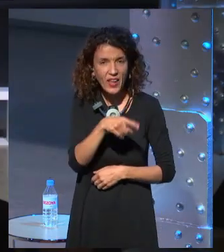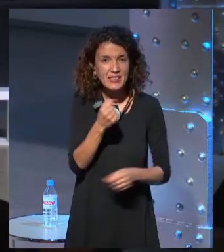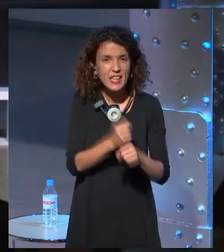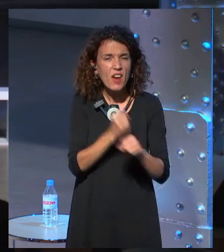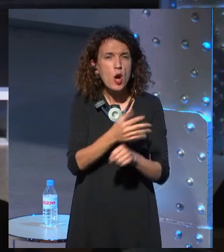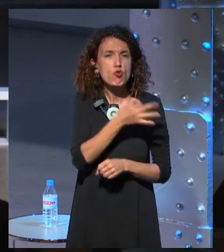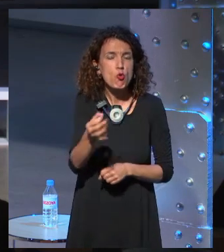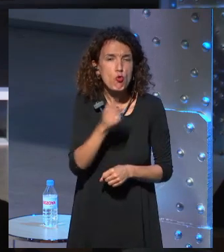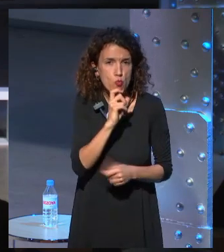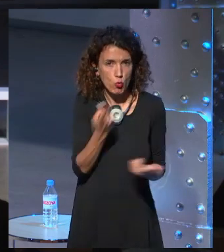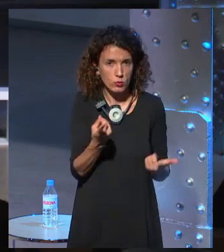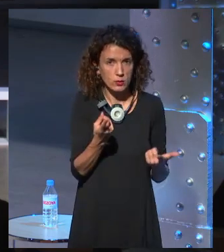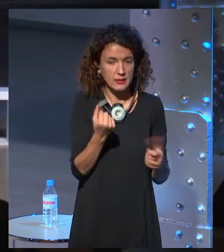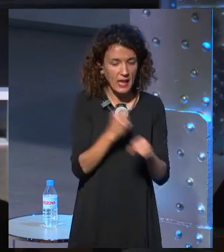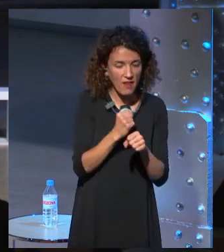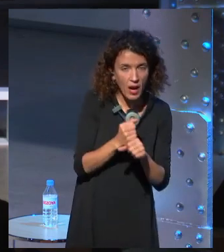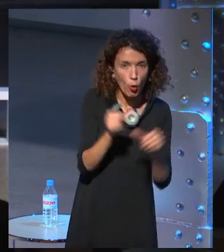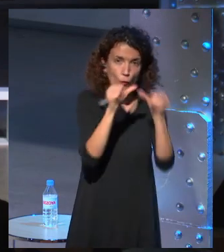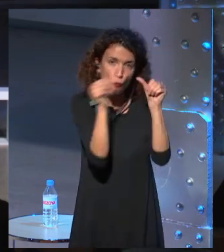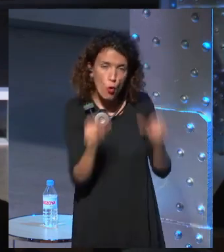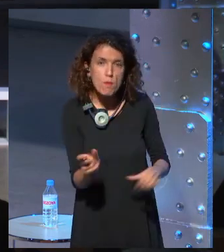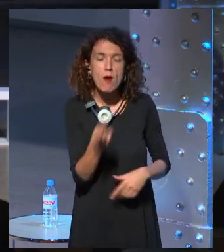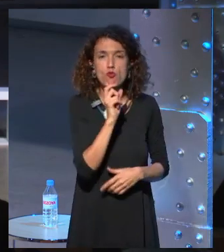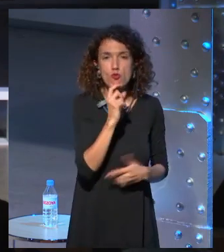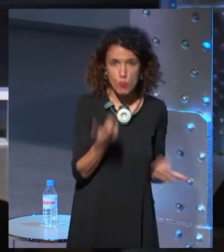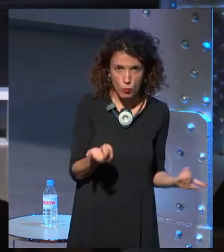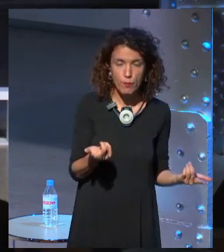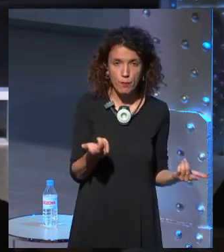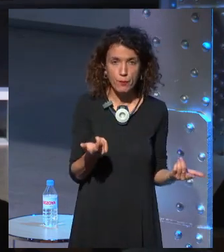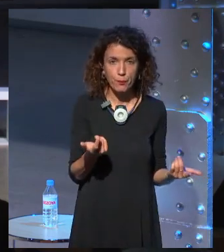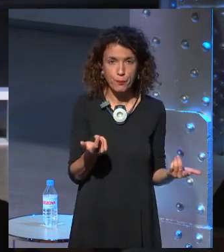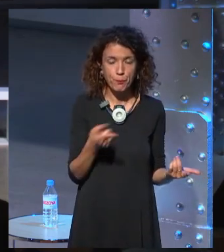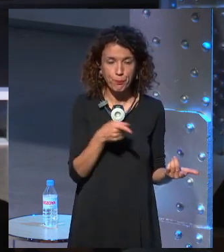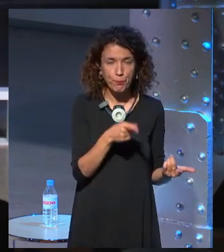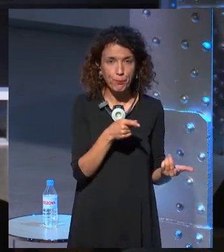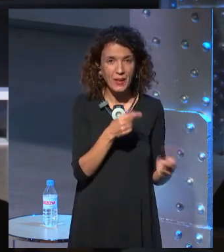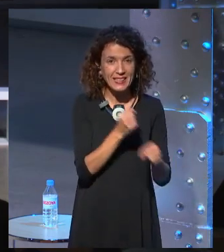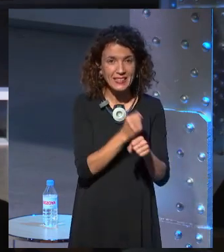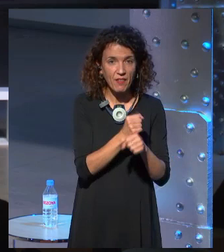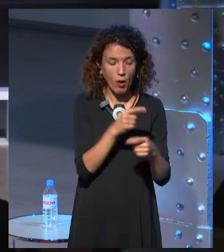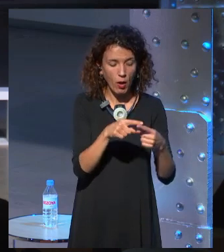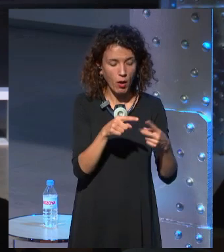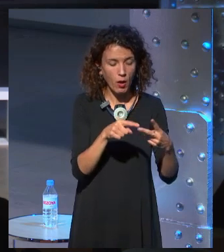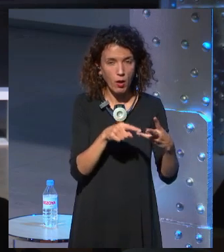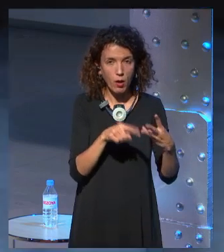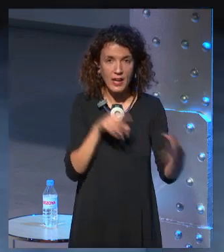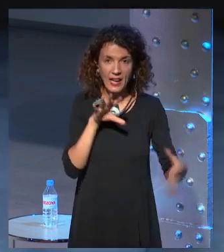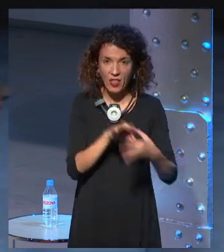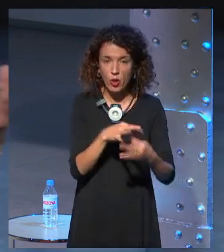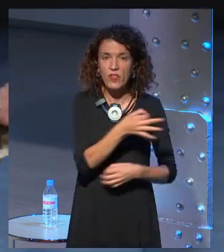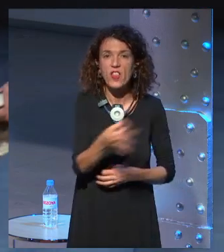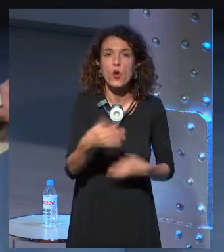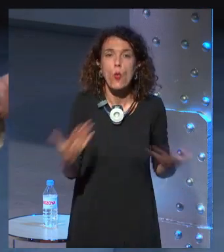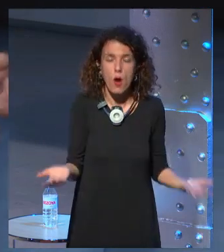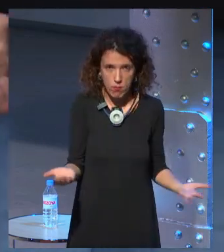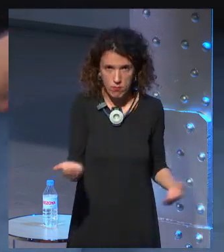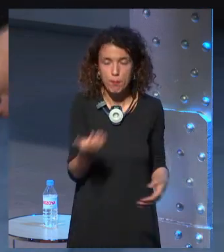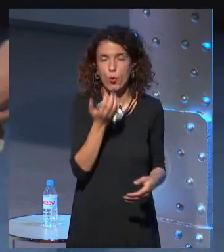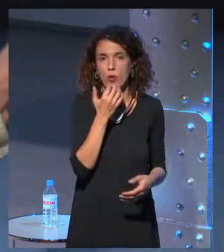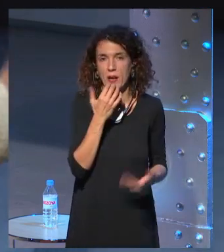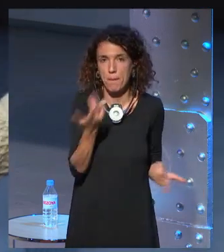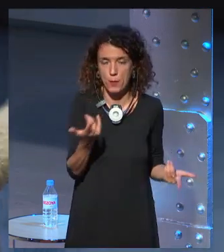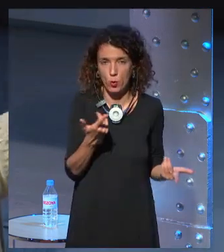the tasks? What are the jobs that go along with working with efficiency? Because we had to figure out how we worked with power.